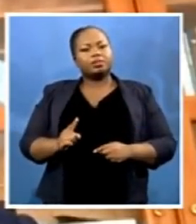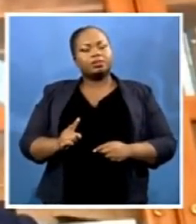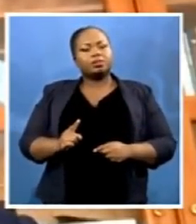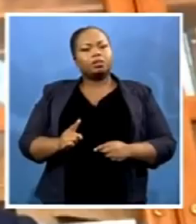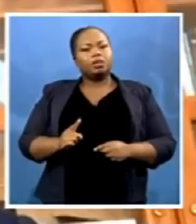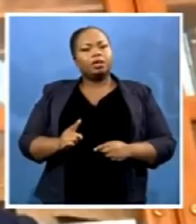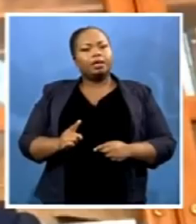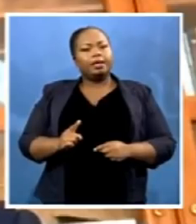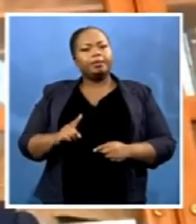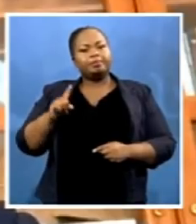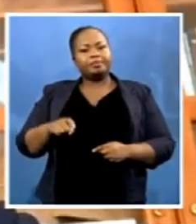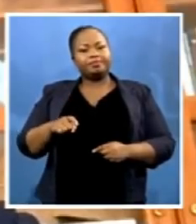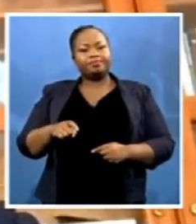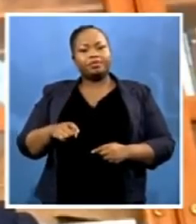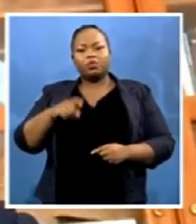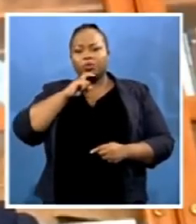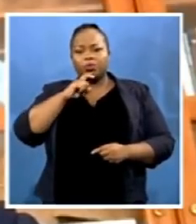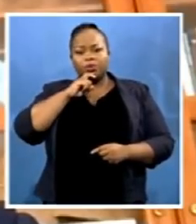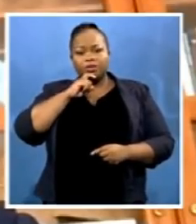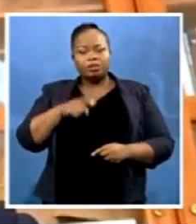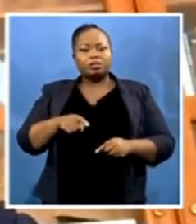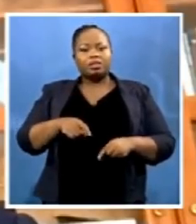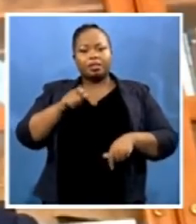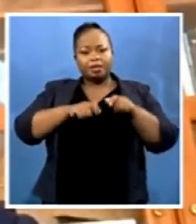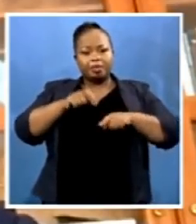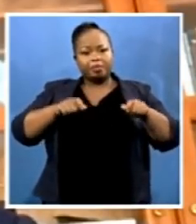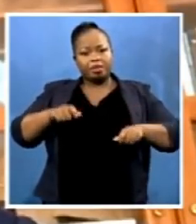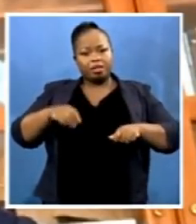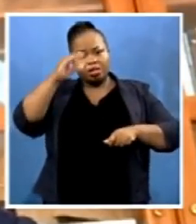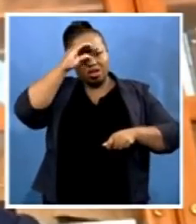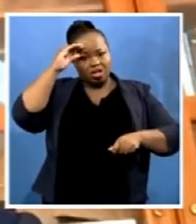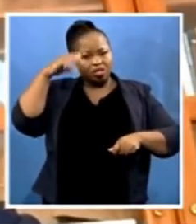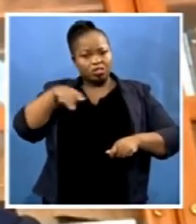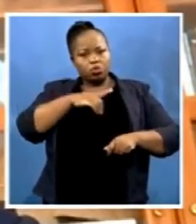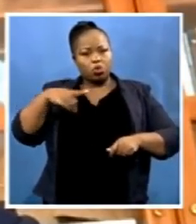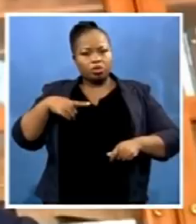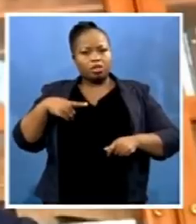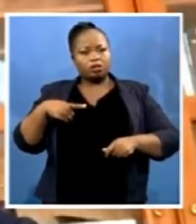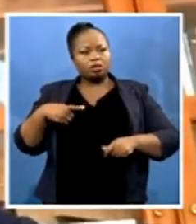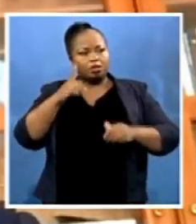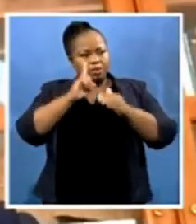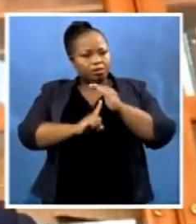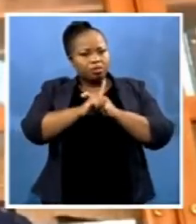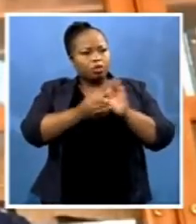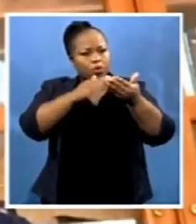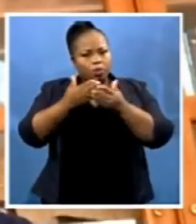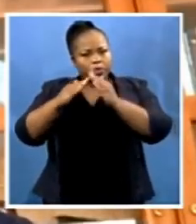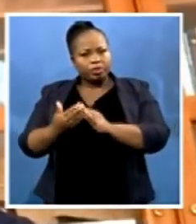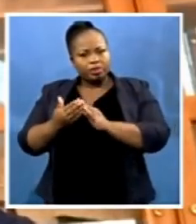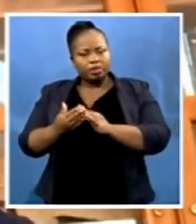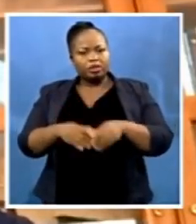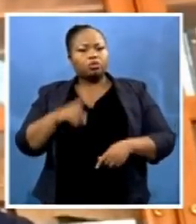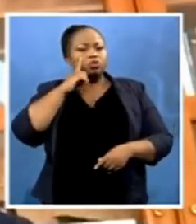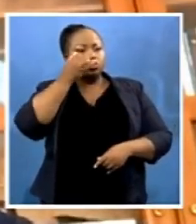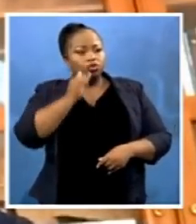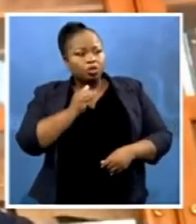field operators to reach out and find people with suspicious symptoms, test them early